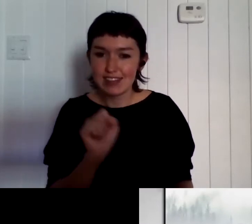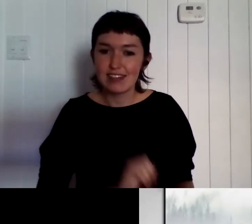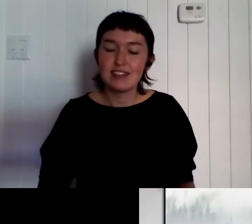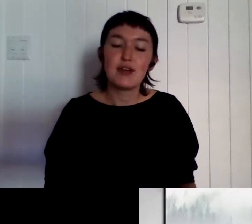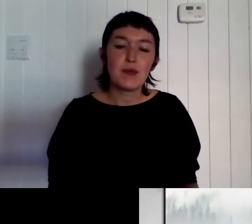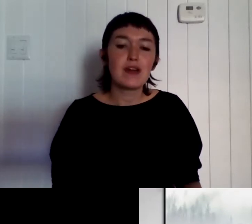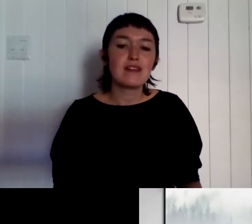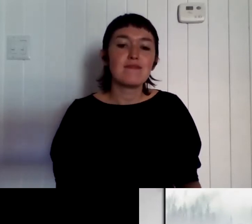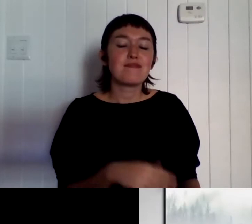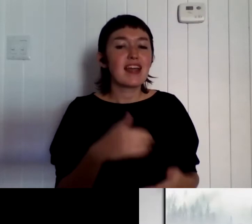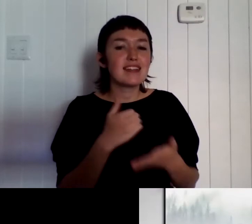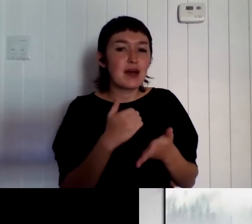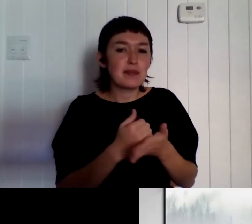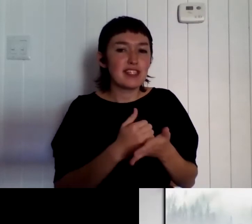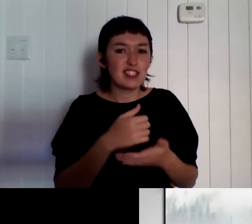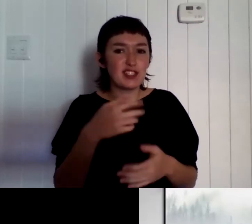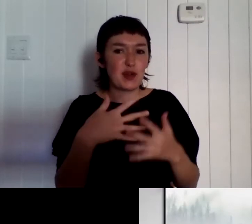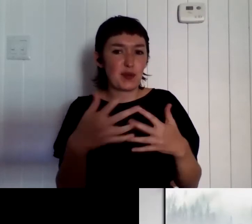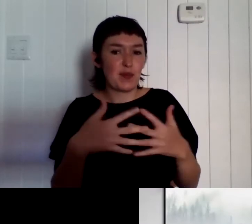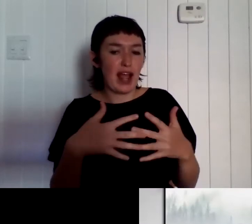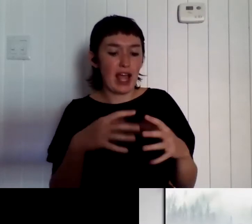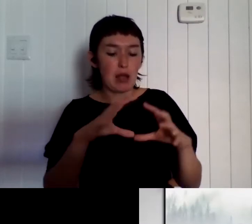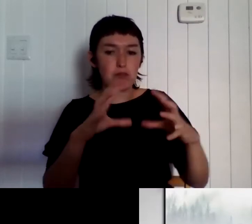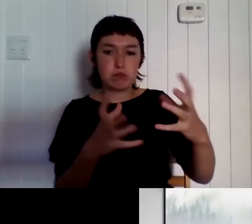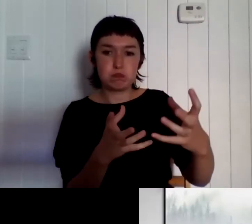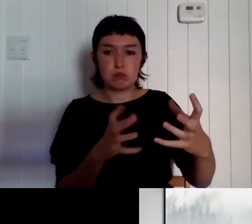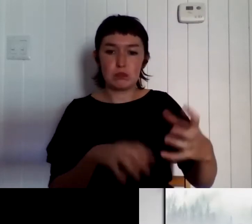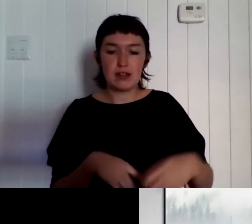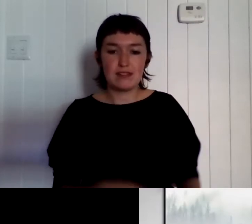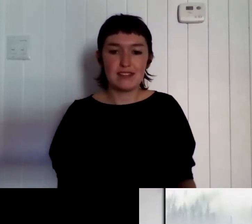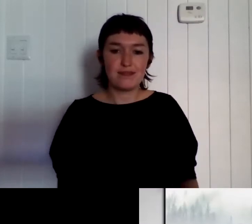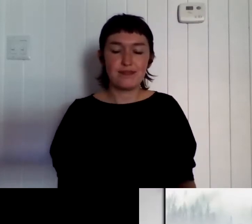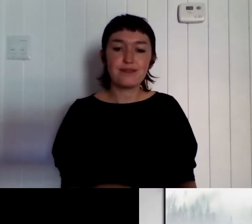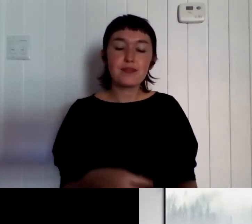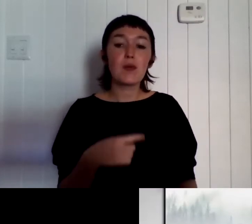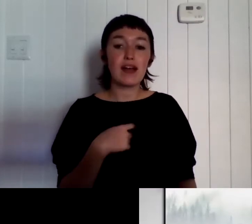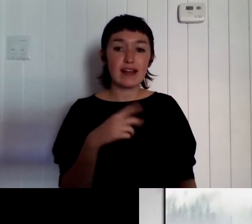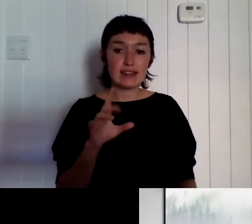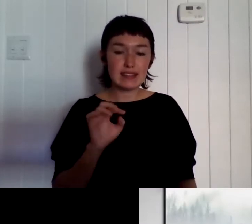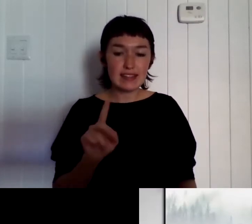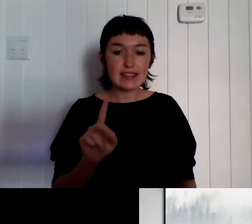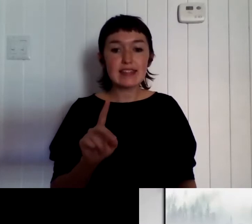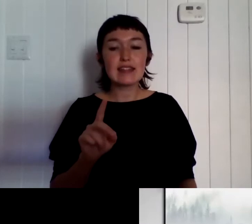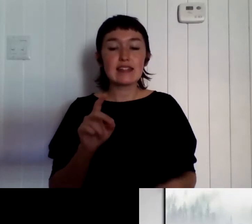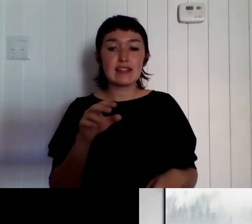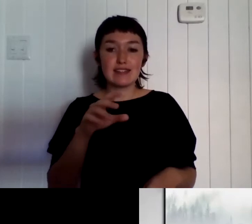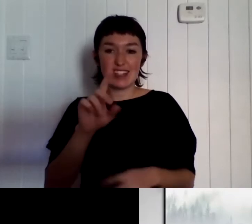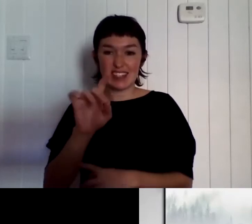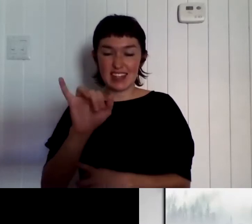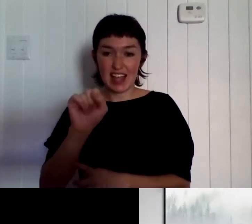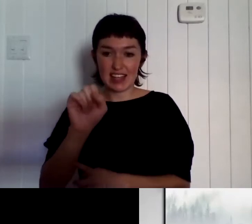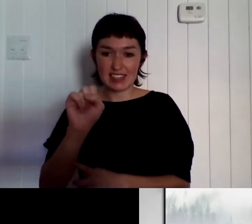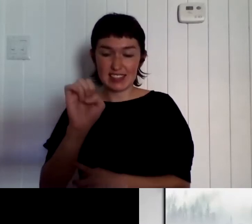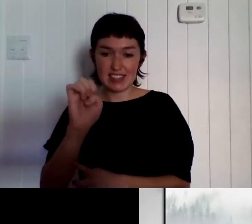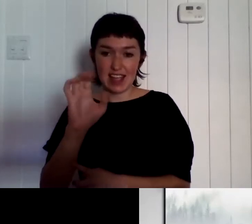gray blobs. I have done, as part of outreach, some sheep brain dissections, and I think I am surprised by how I'm